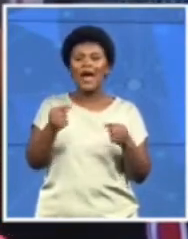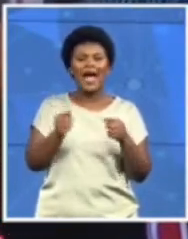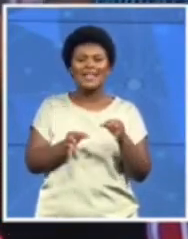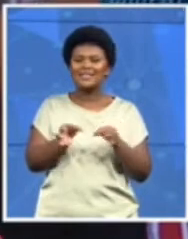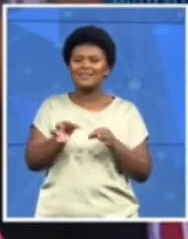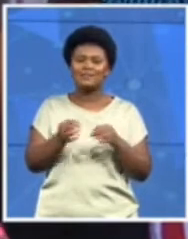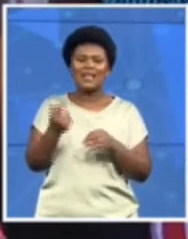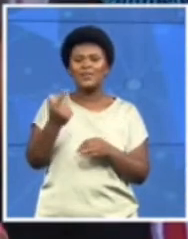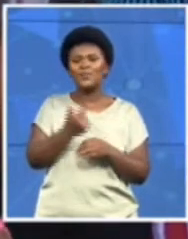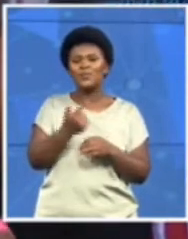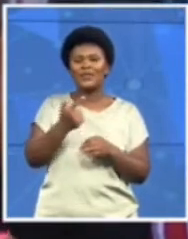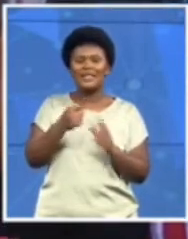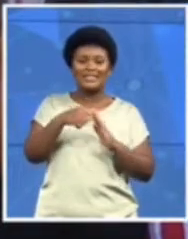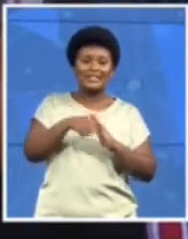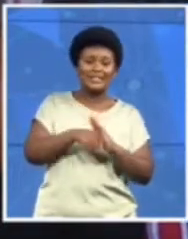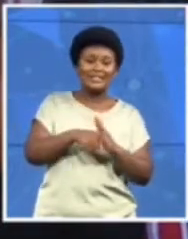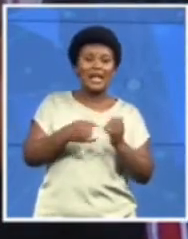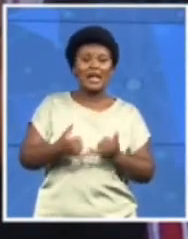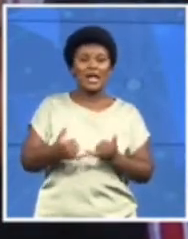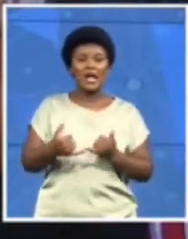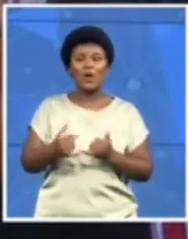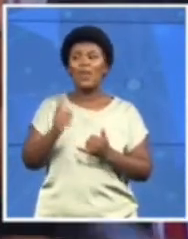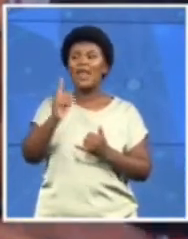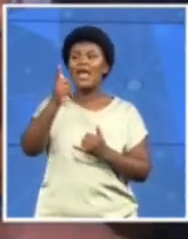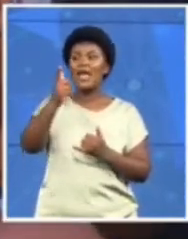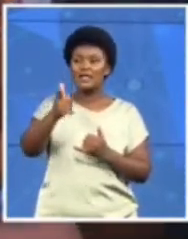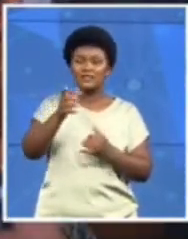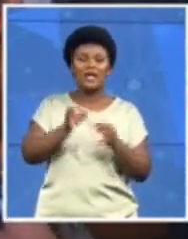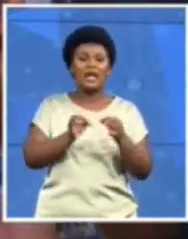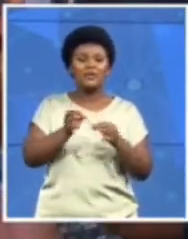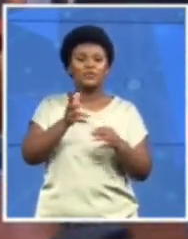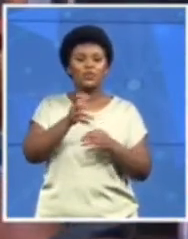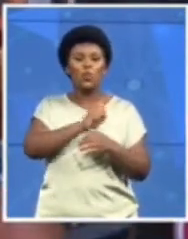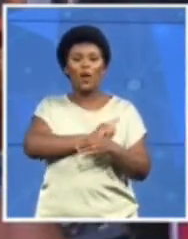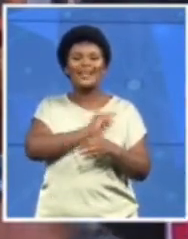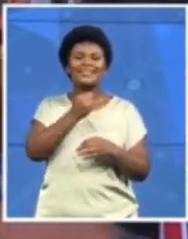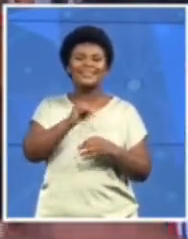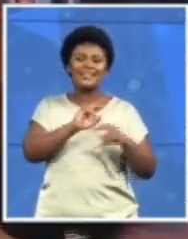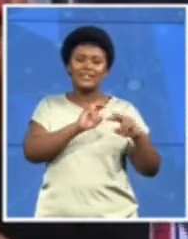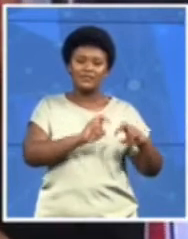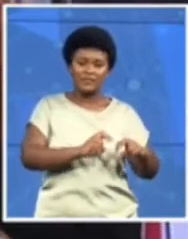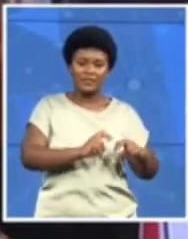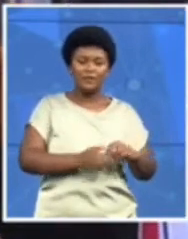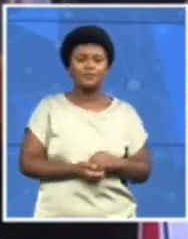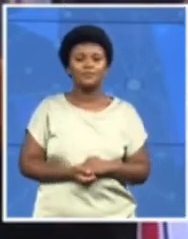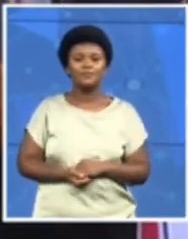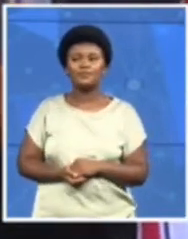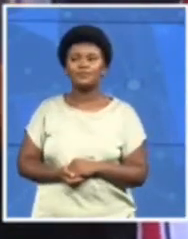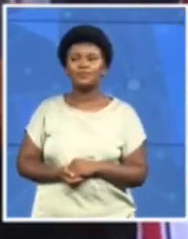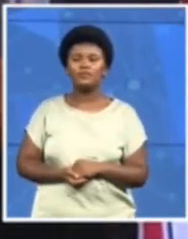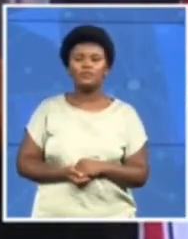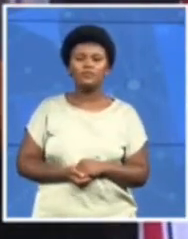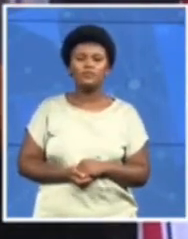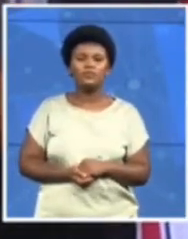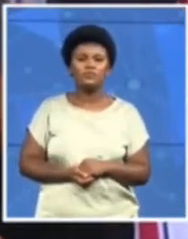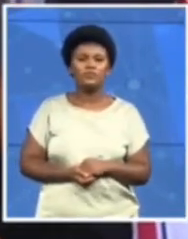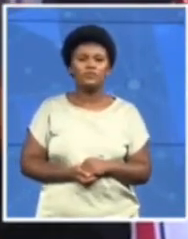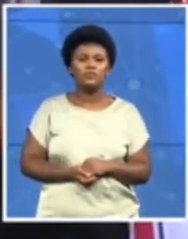as all those things are still subject to investigation. Are there any other arrests that are going to be made? We want to be conducting full